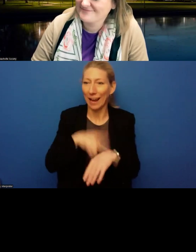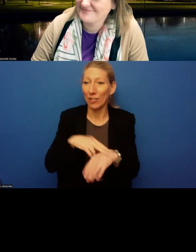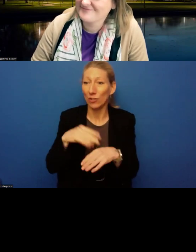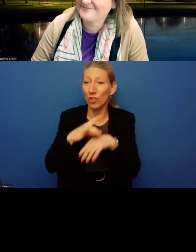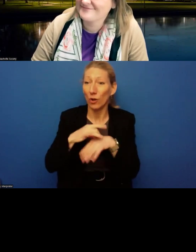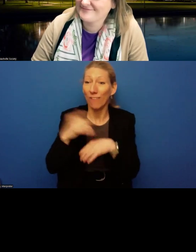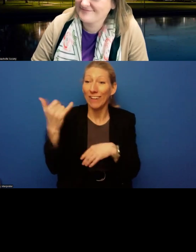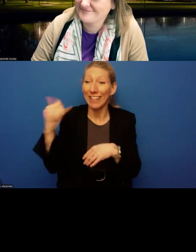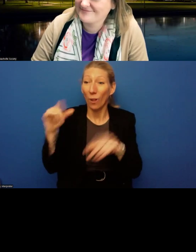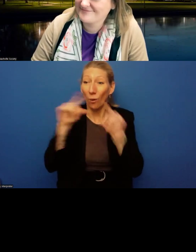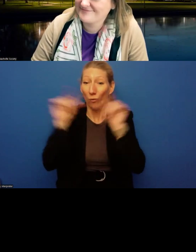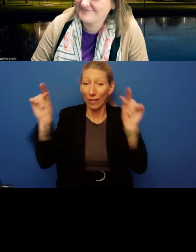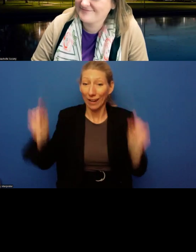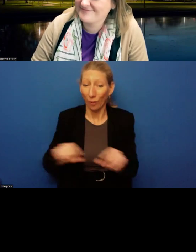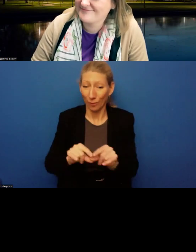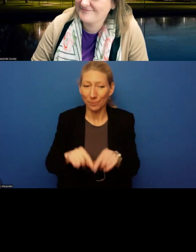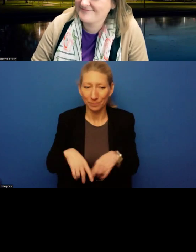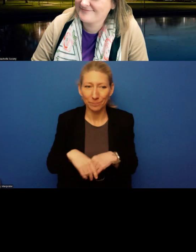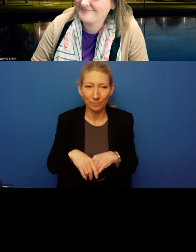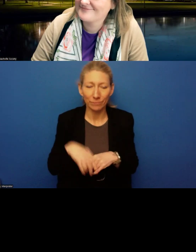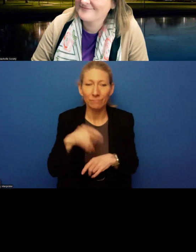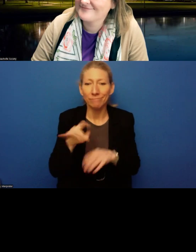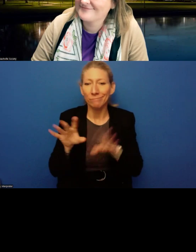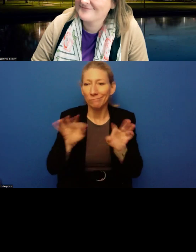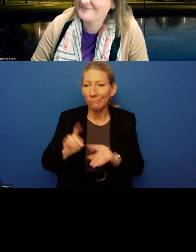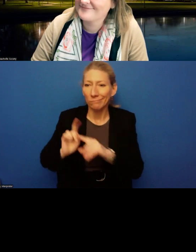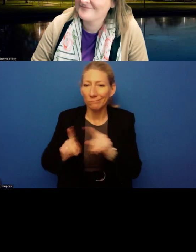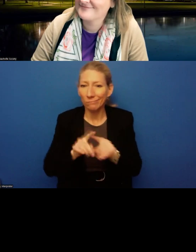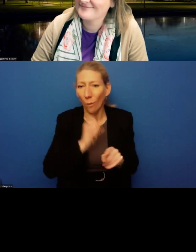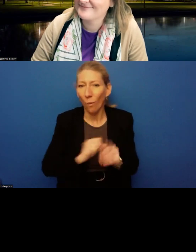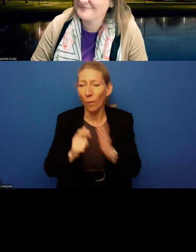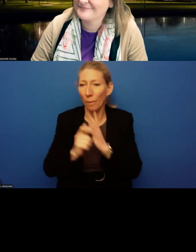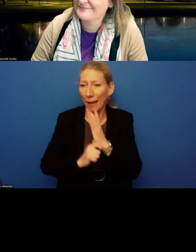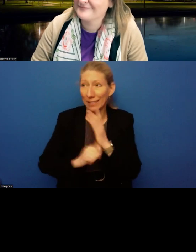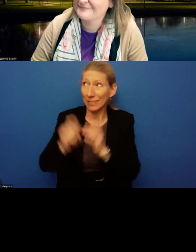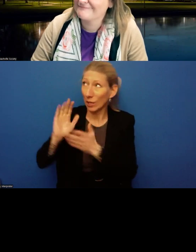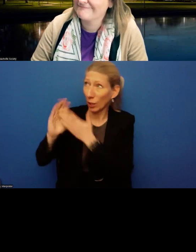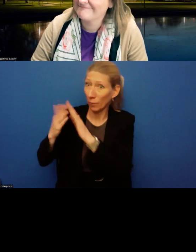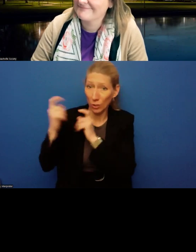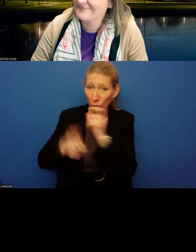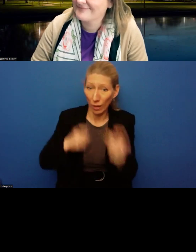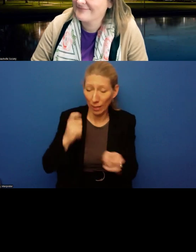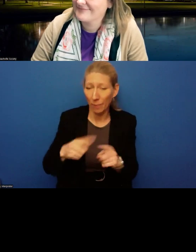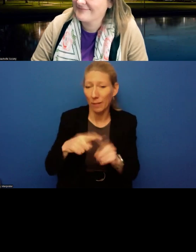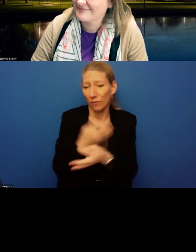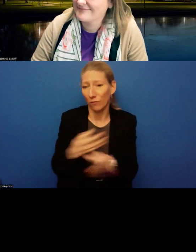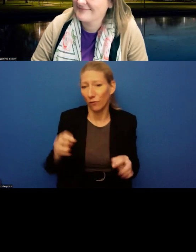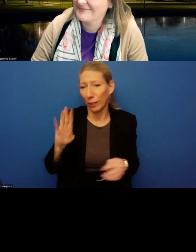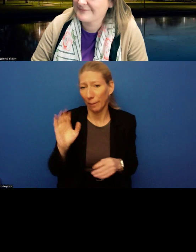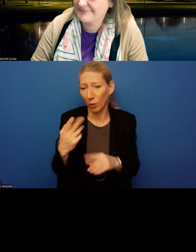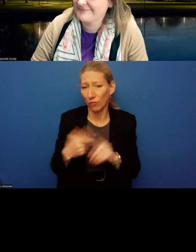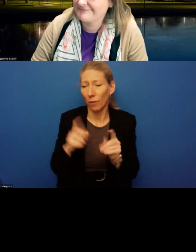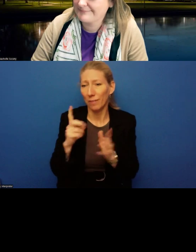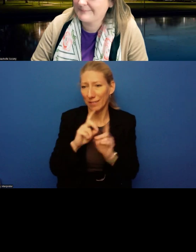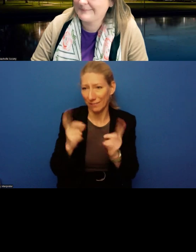rectangle, they picked out vintage magazines donated by the community and some freebie merch donated by the Division